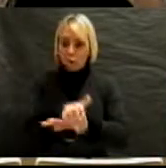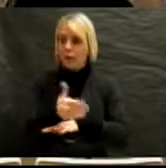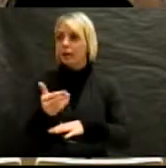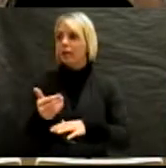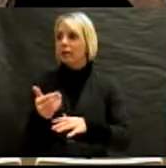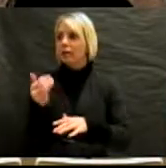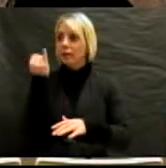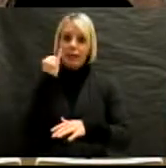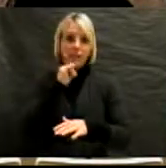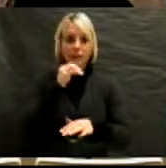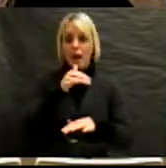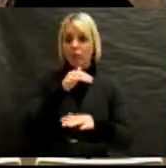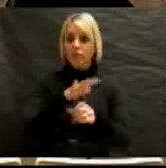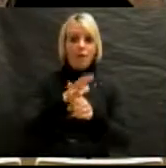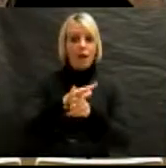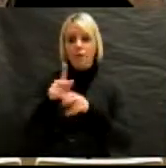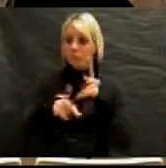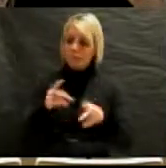level? correct. It,